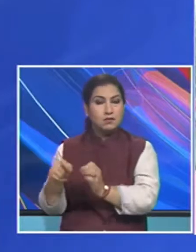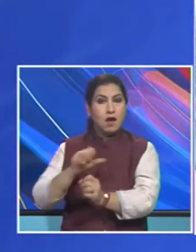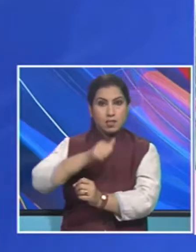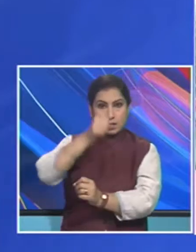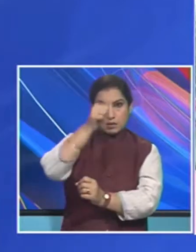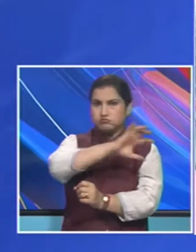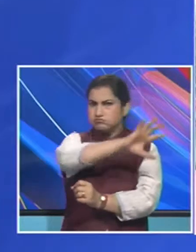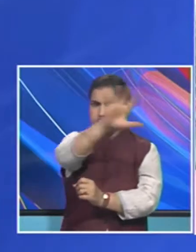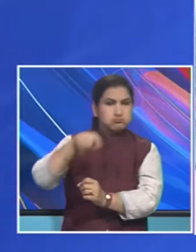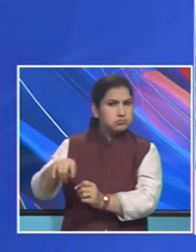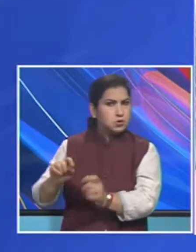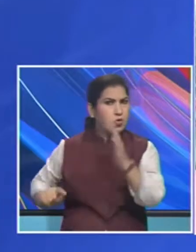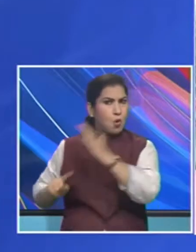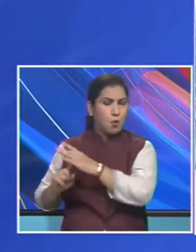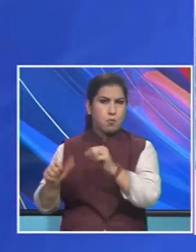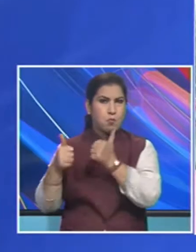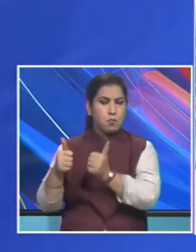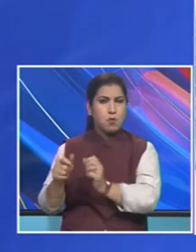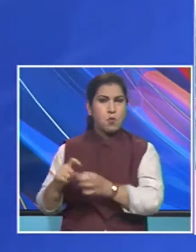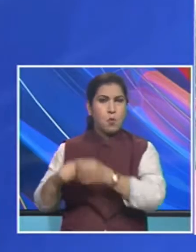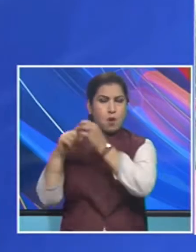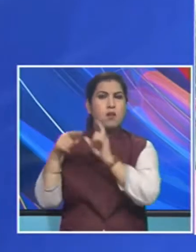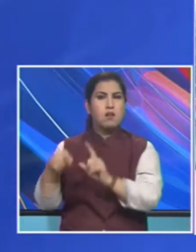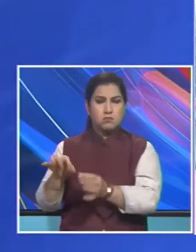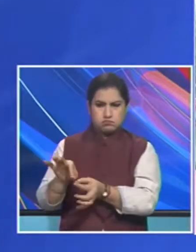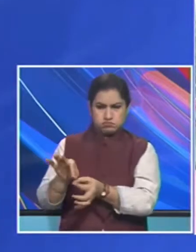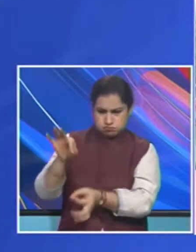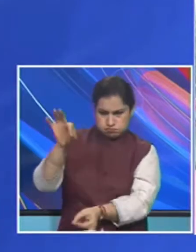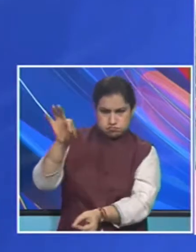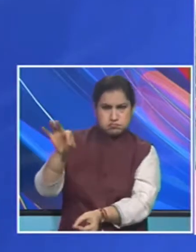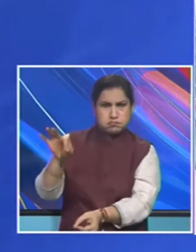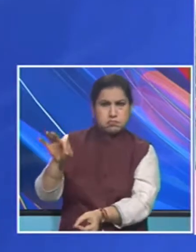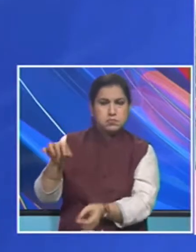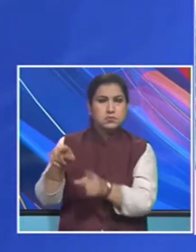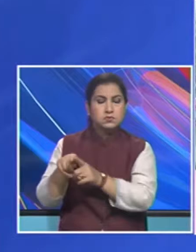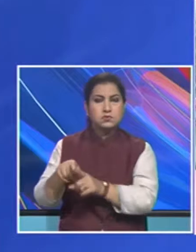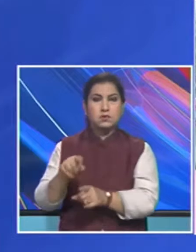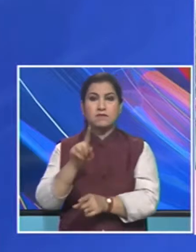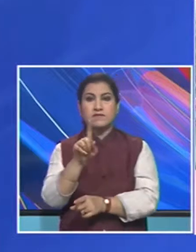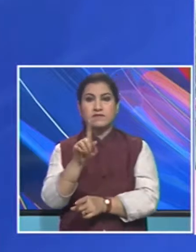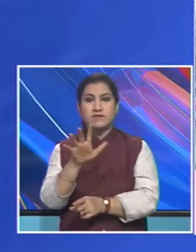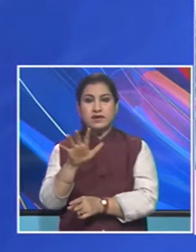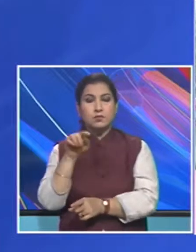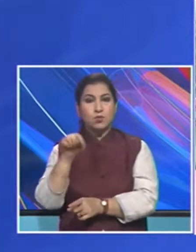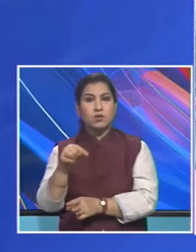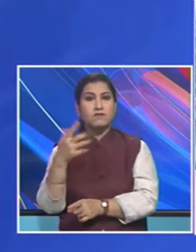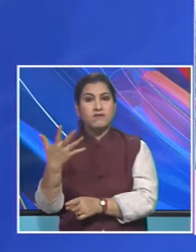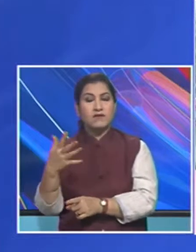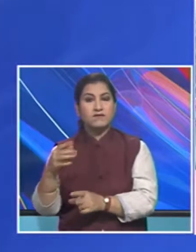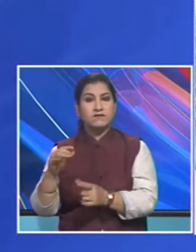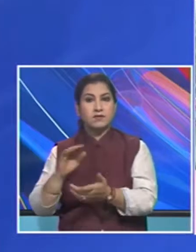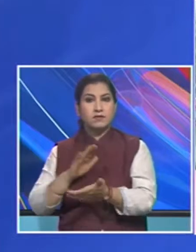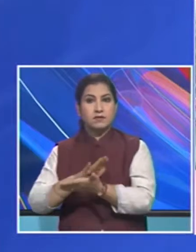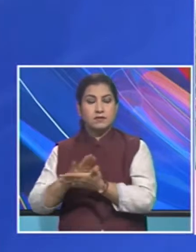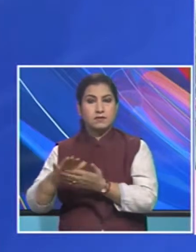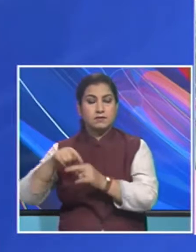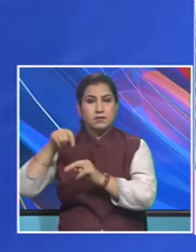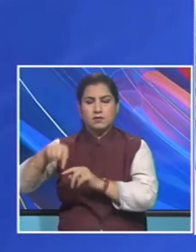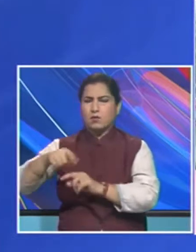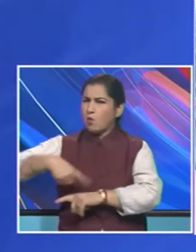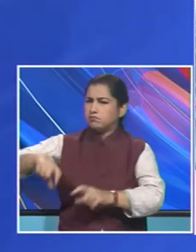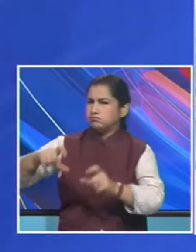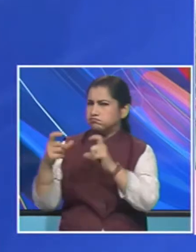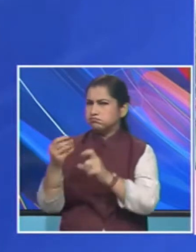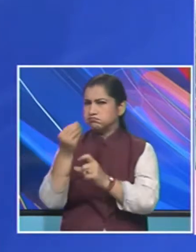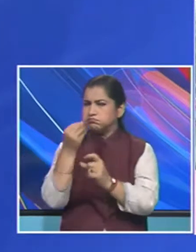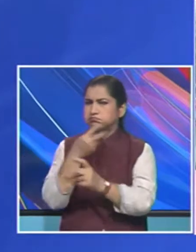of 15.5 hands. And these magnificent horses are very well looked after by